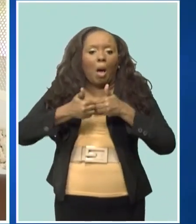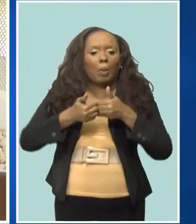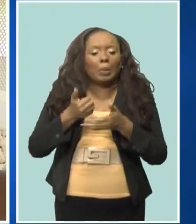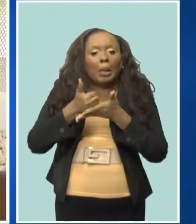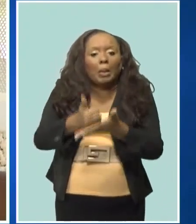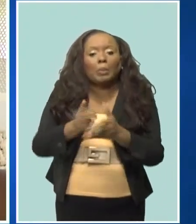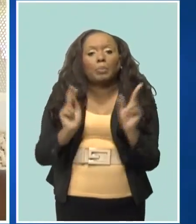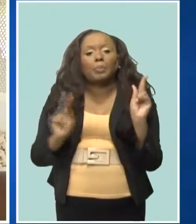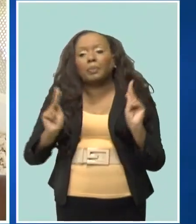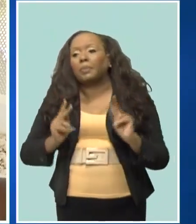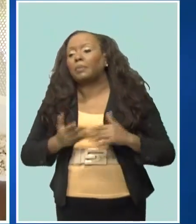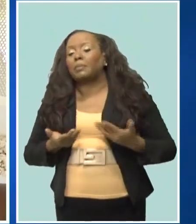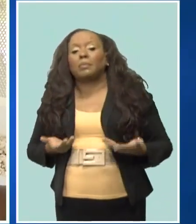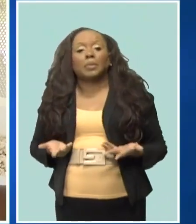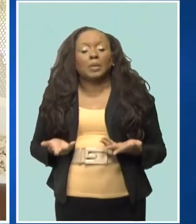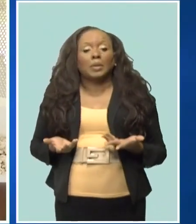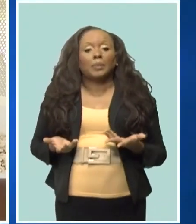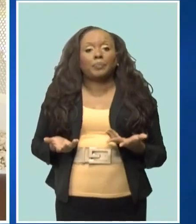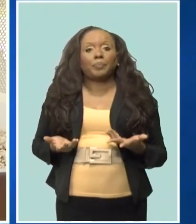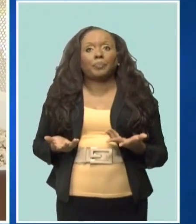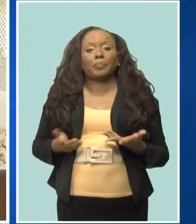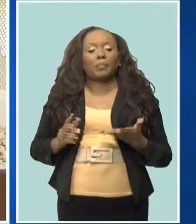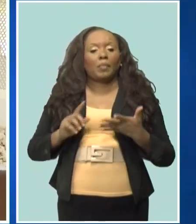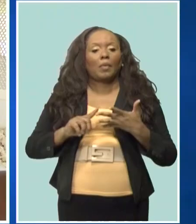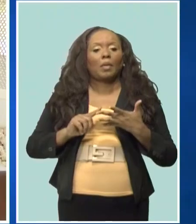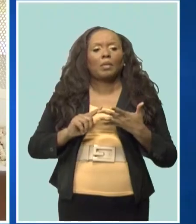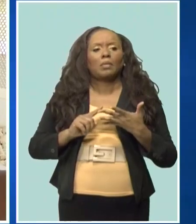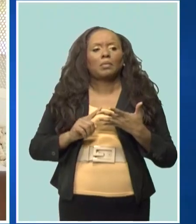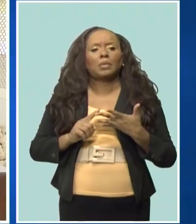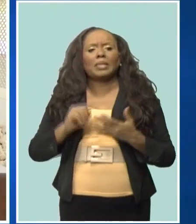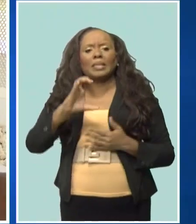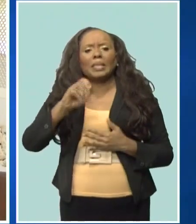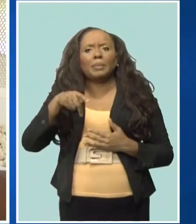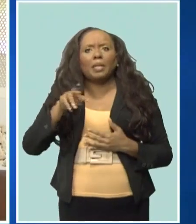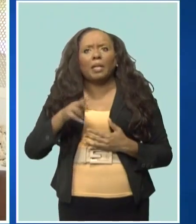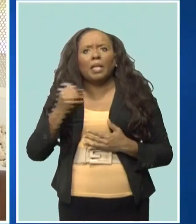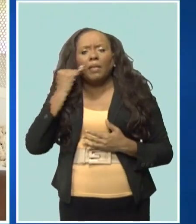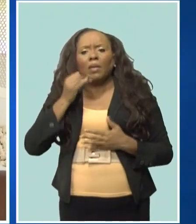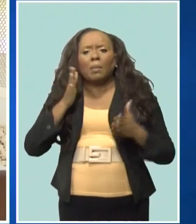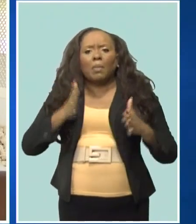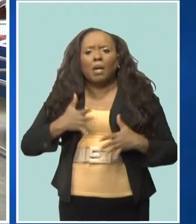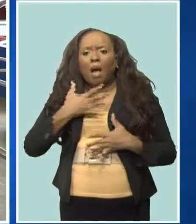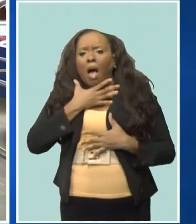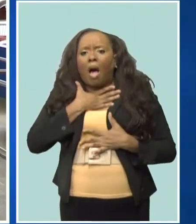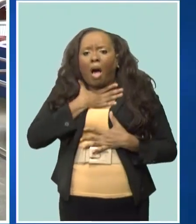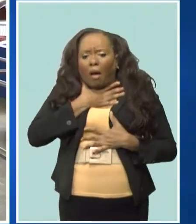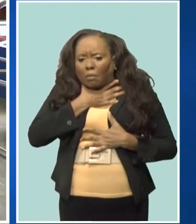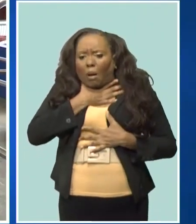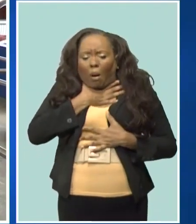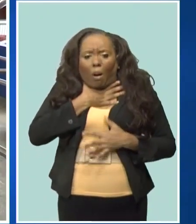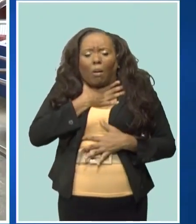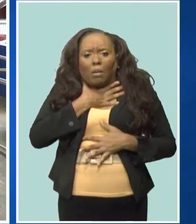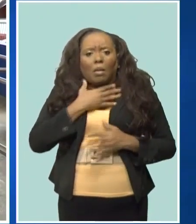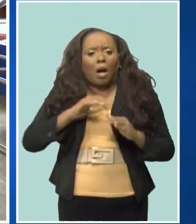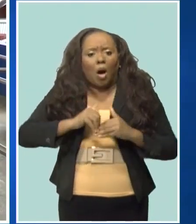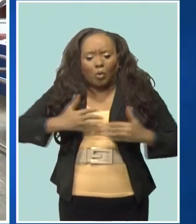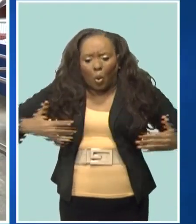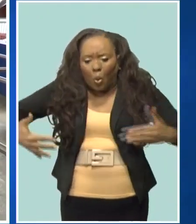and how to do CPR if somebody choking, how to hold